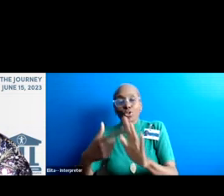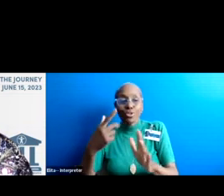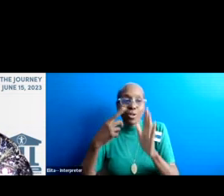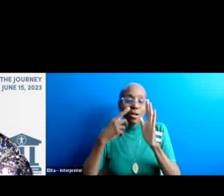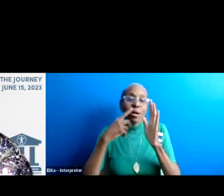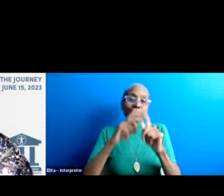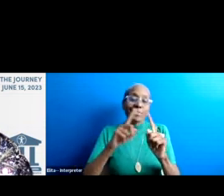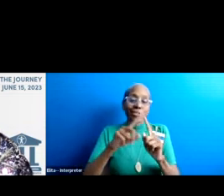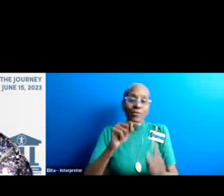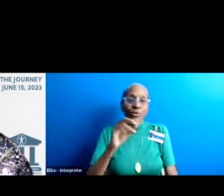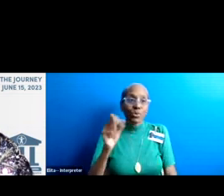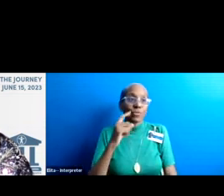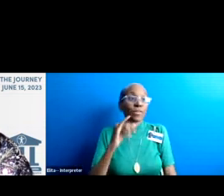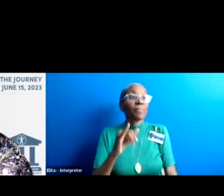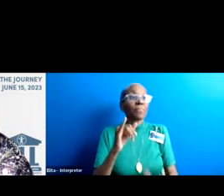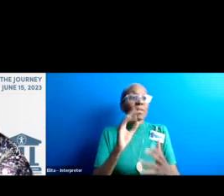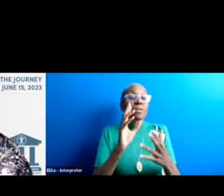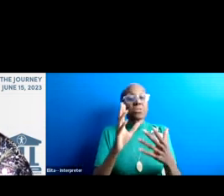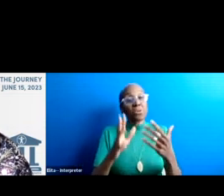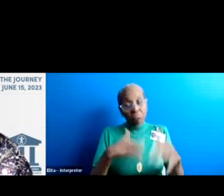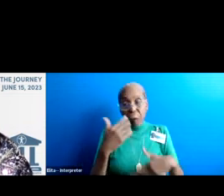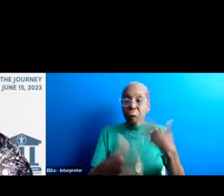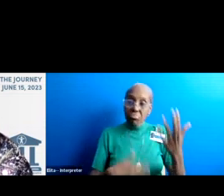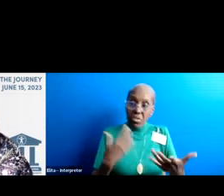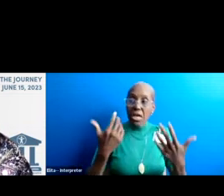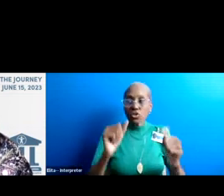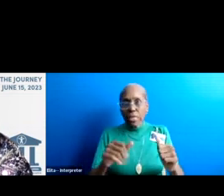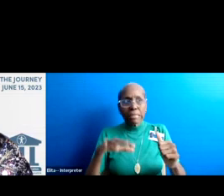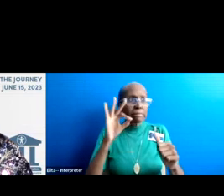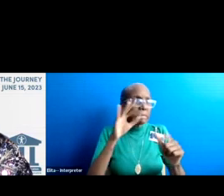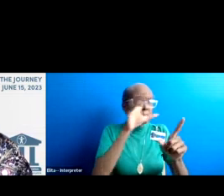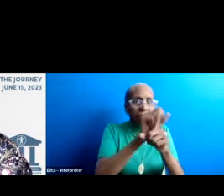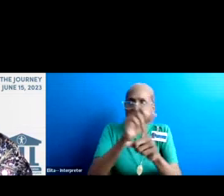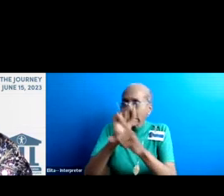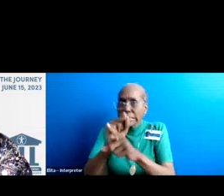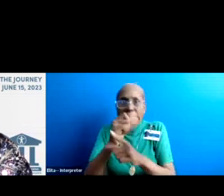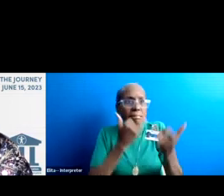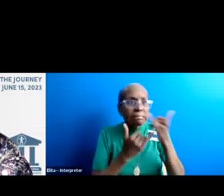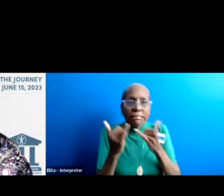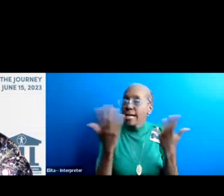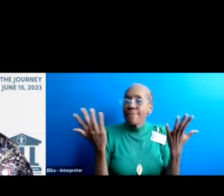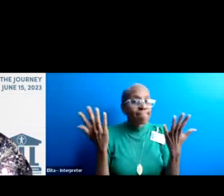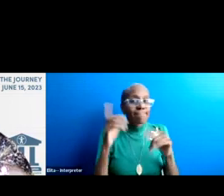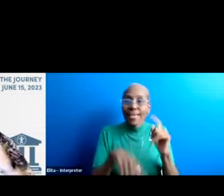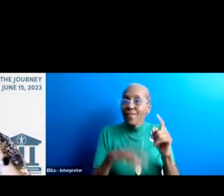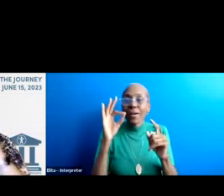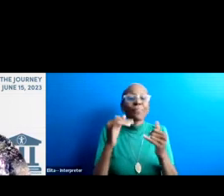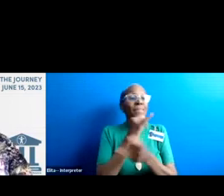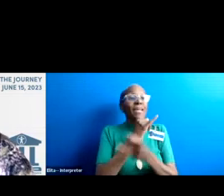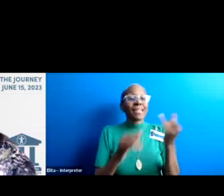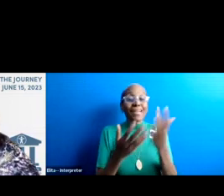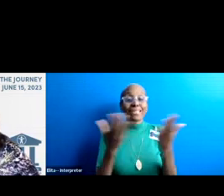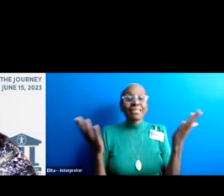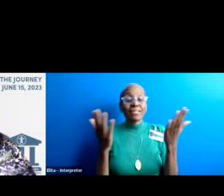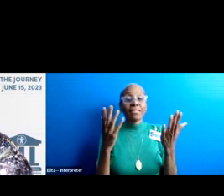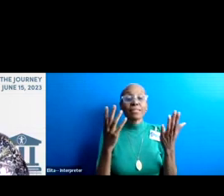over there. So it actually takes me quite a bit just to try to find things on this website that's broken. The last thing I want